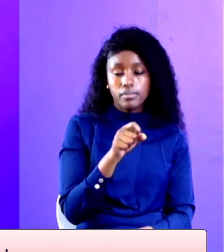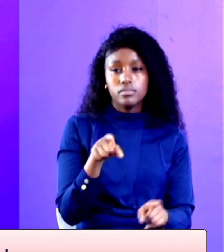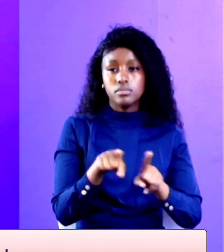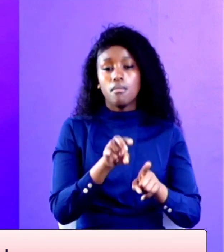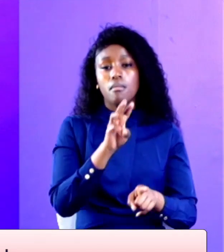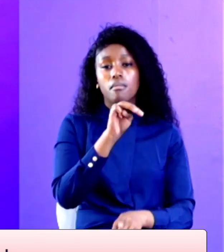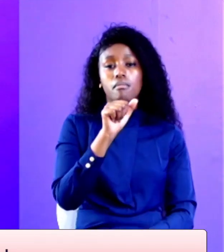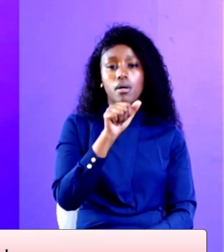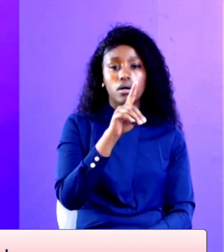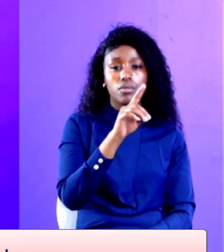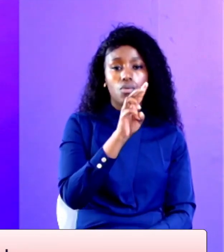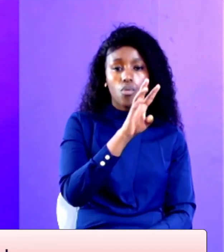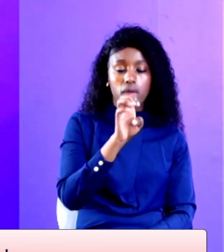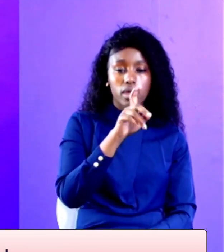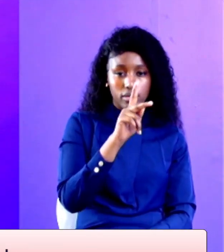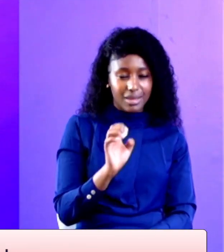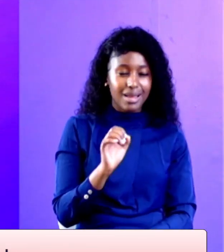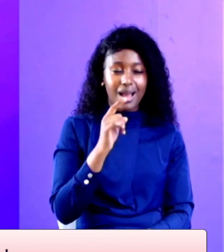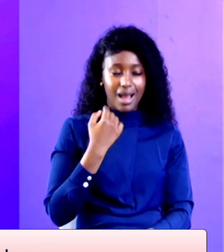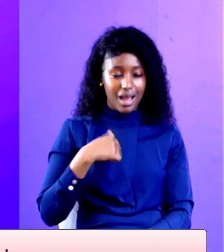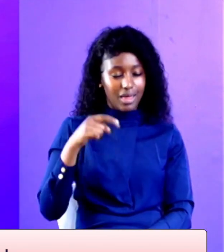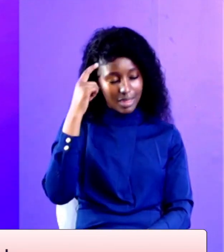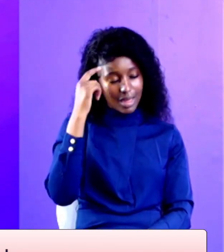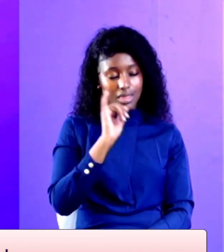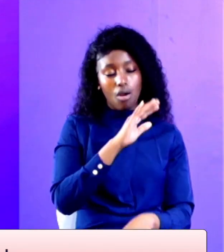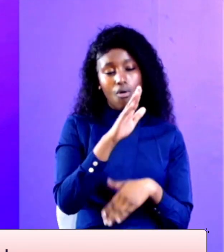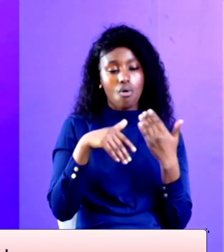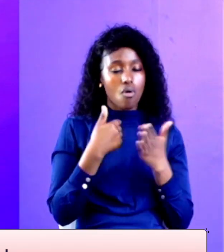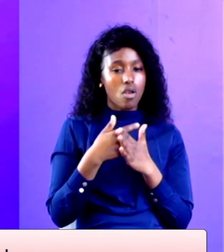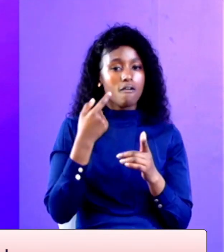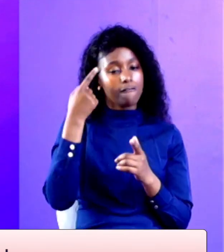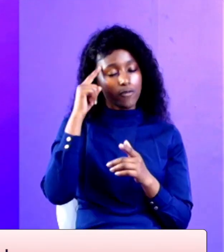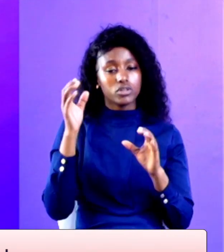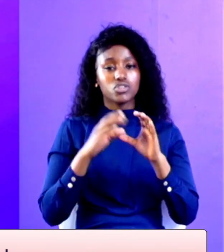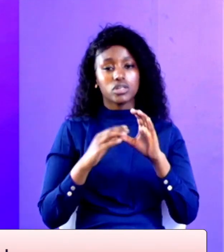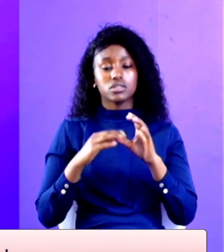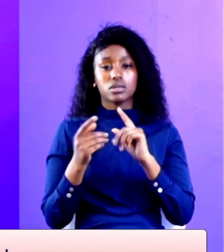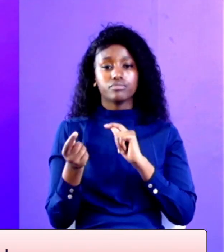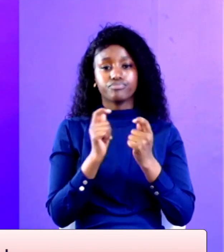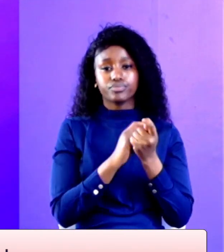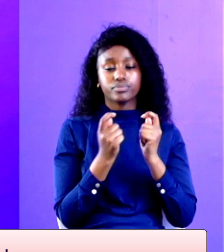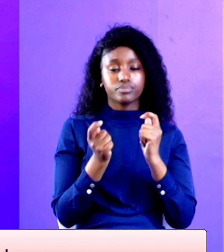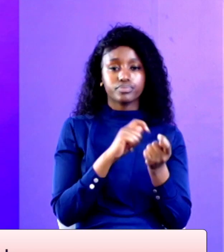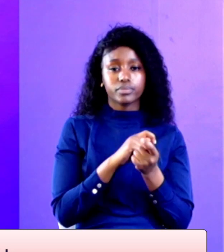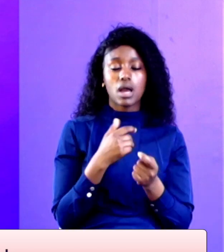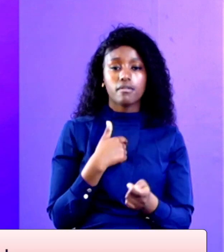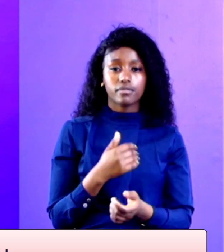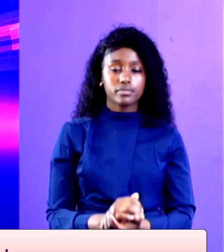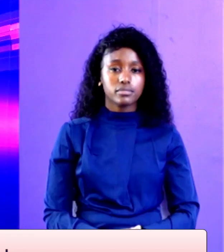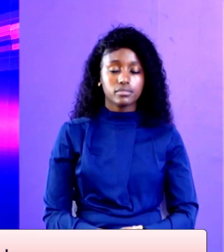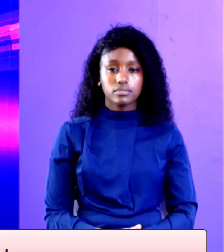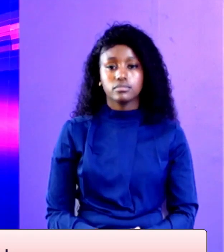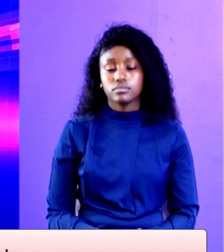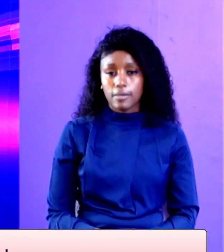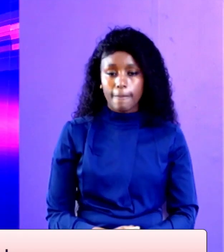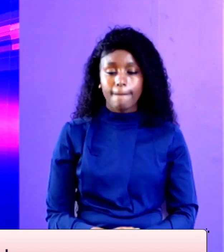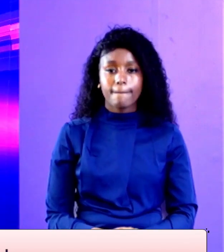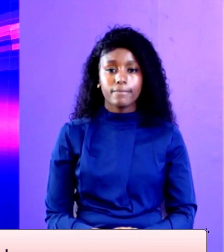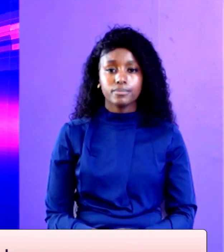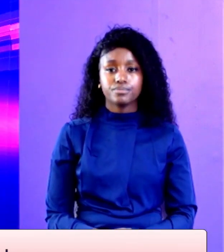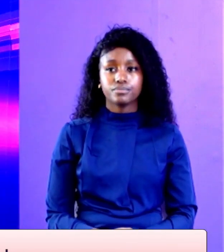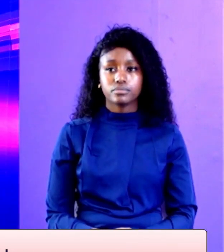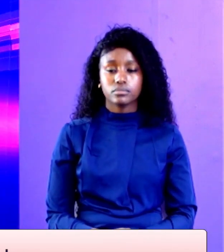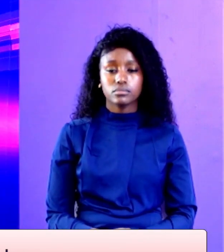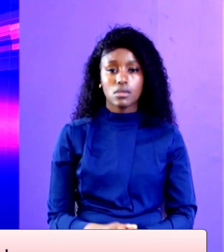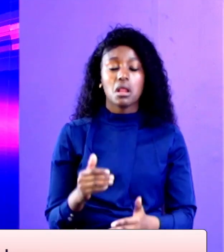think those are the major transfers that Chelsea was involved in. Right. We can